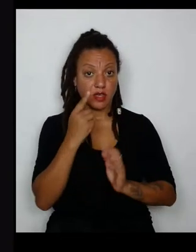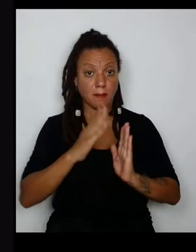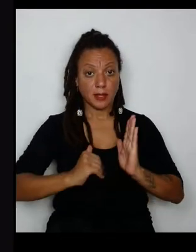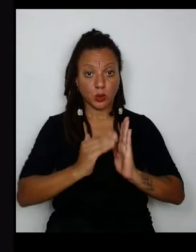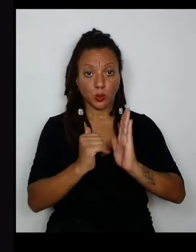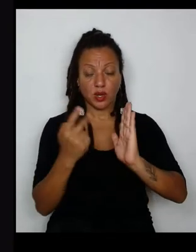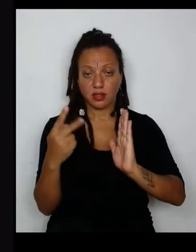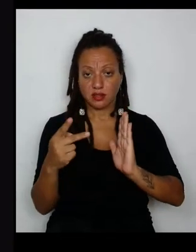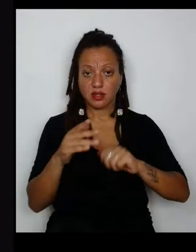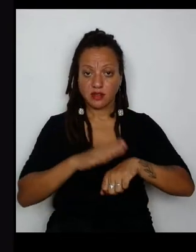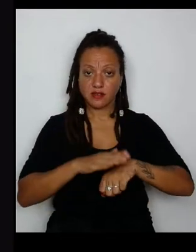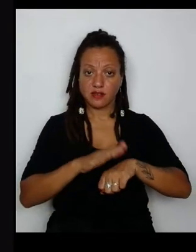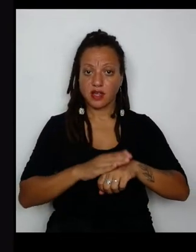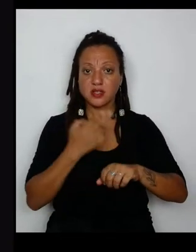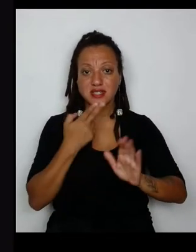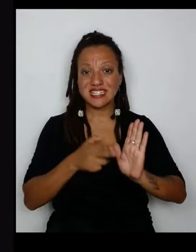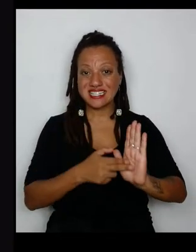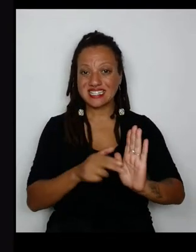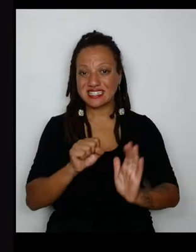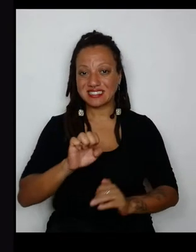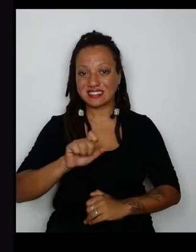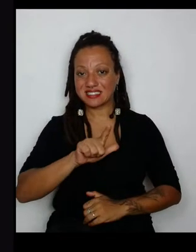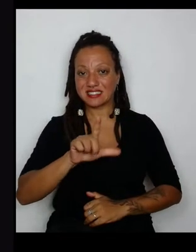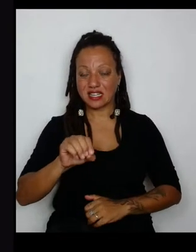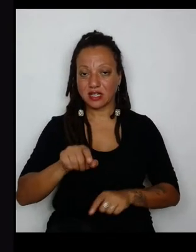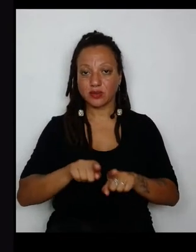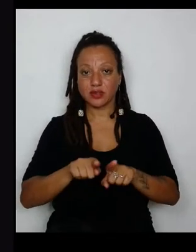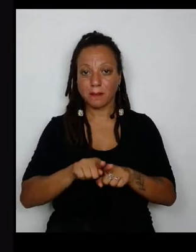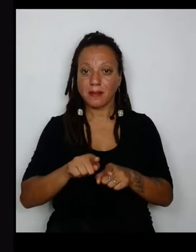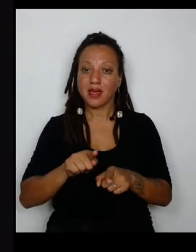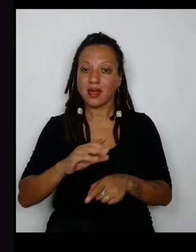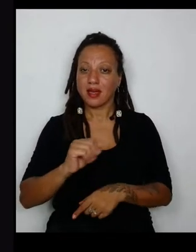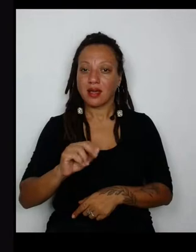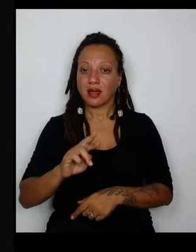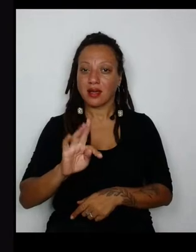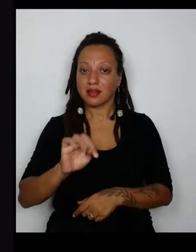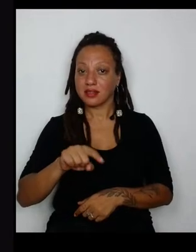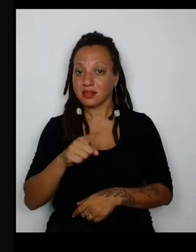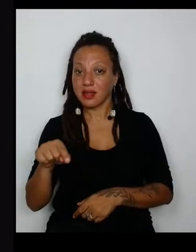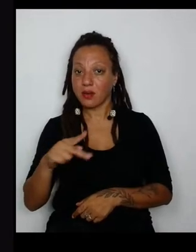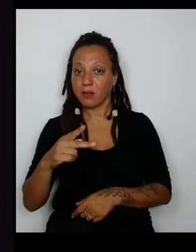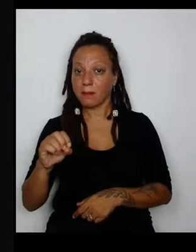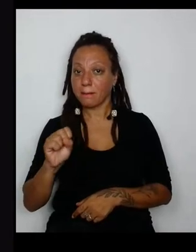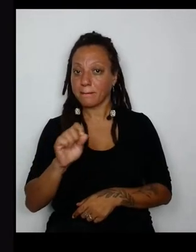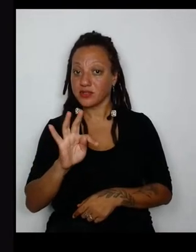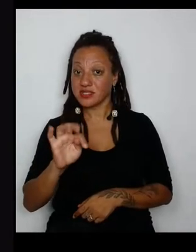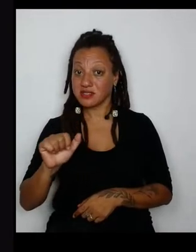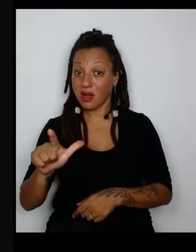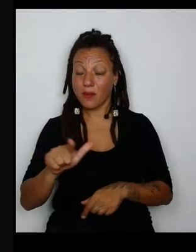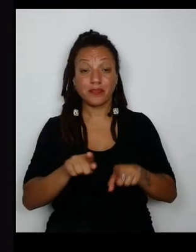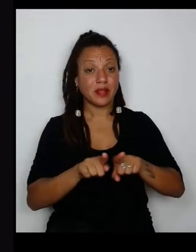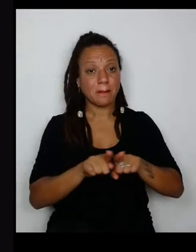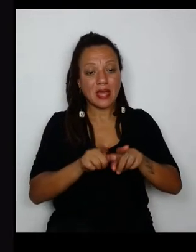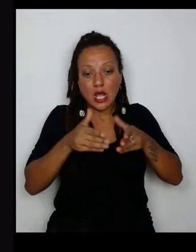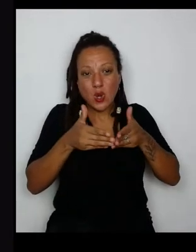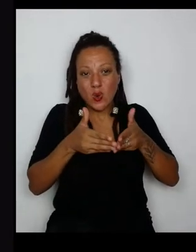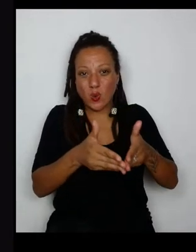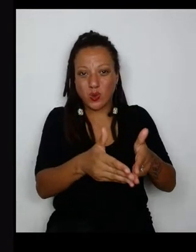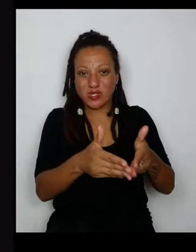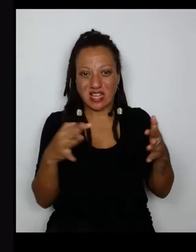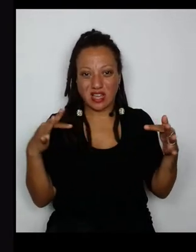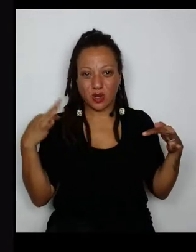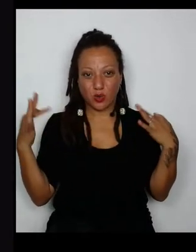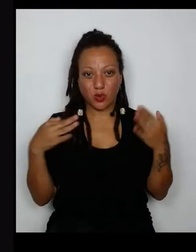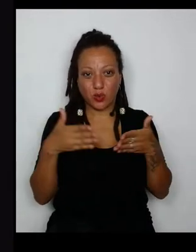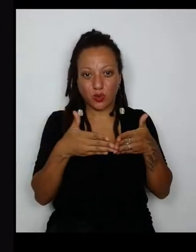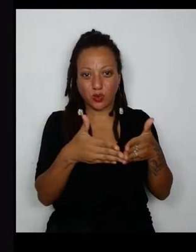his huge paul gogan cruise ship and of course the hostesses that work on them the goganese i think with